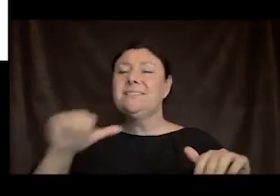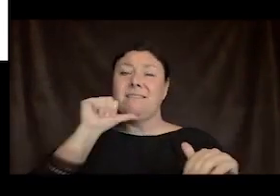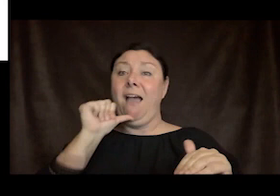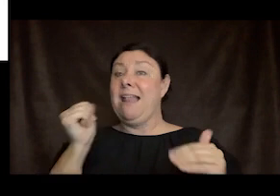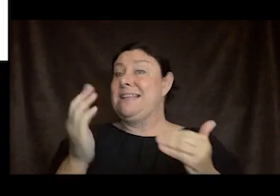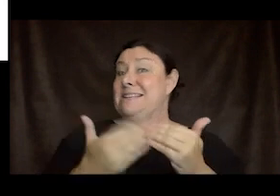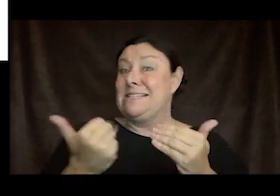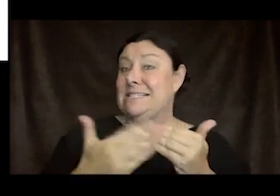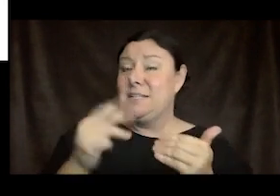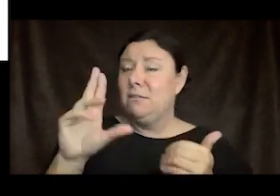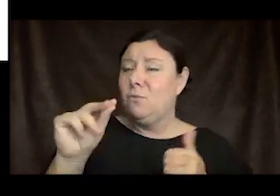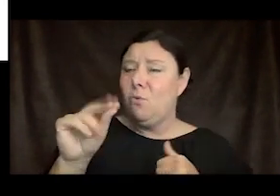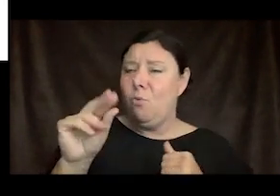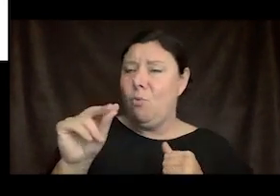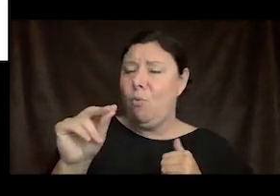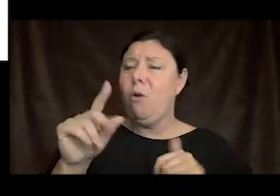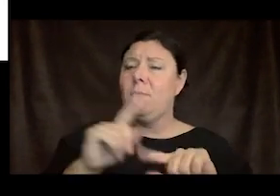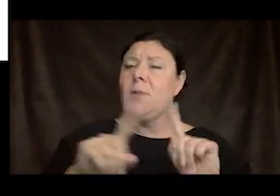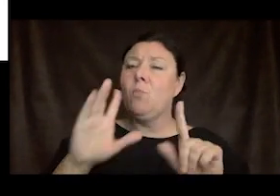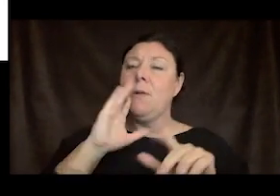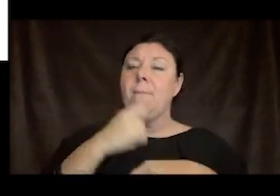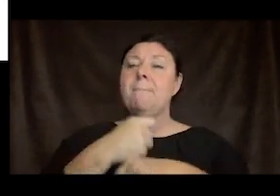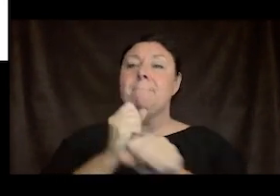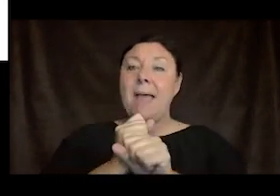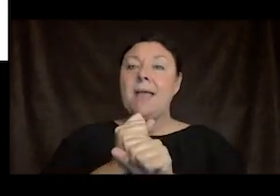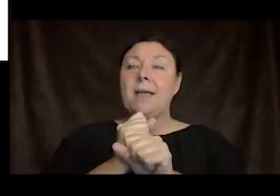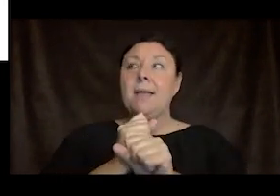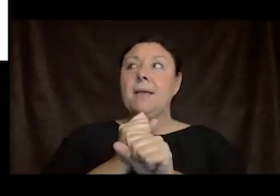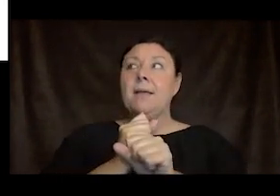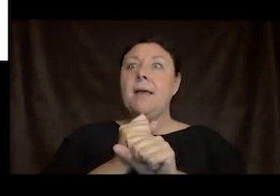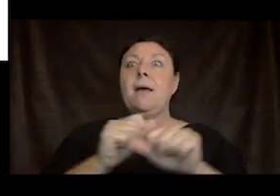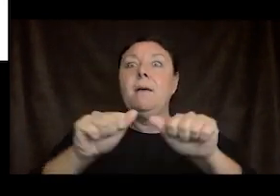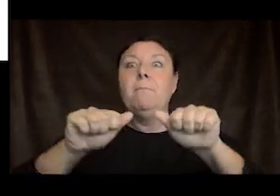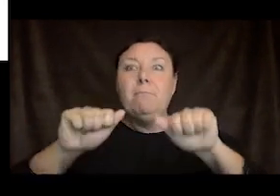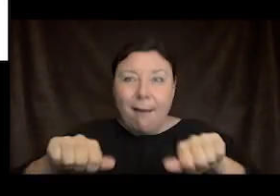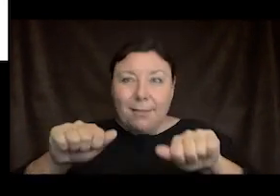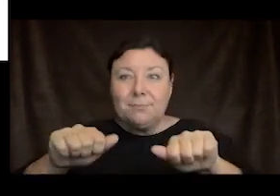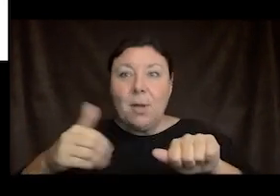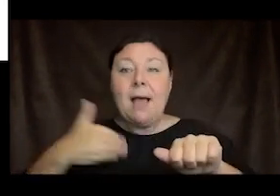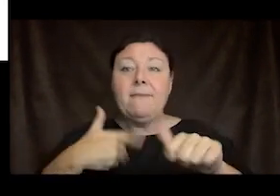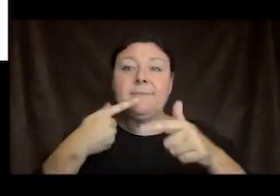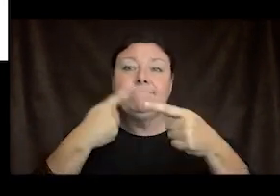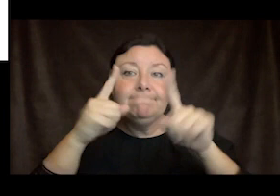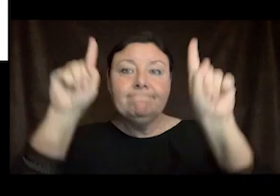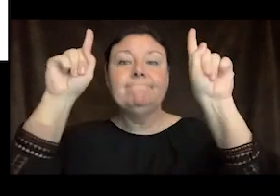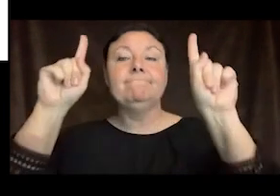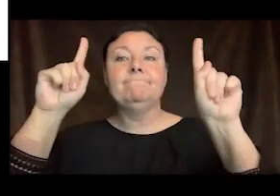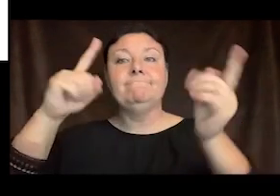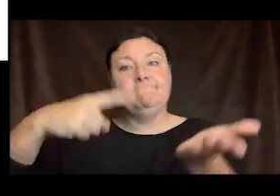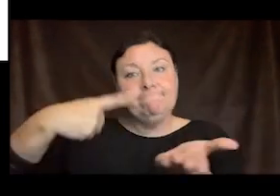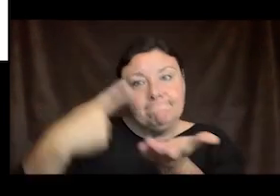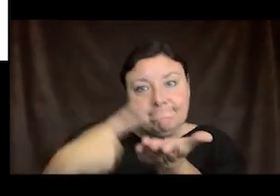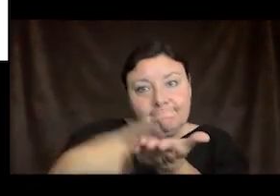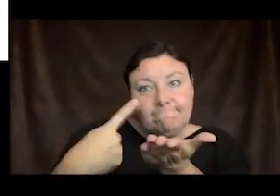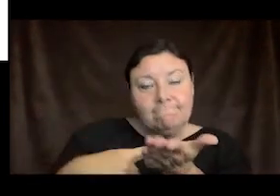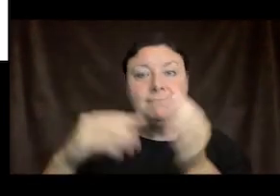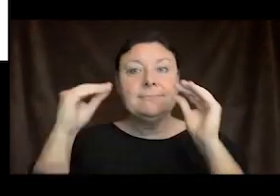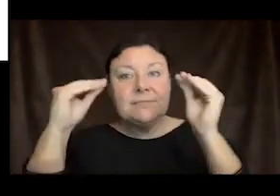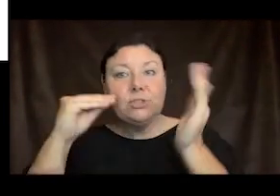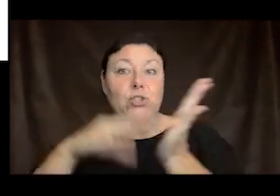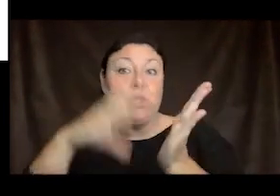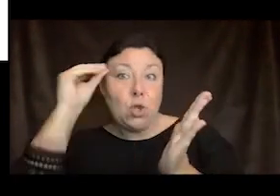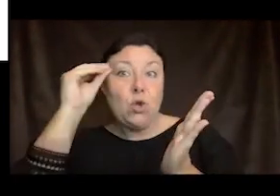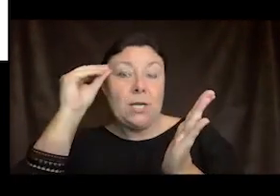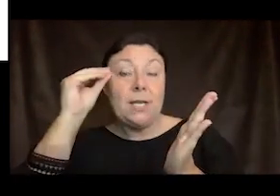it will make it possible for you to have greater success, which again, the success